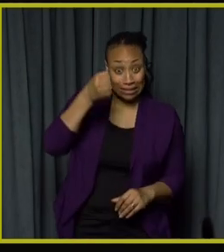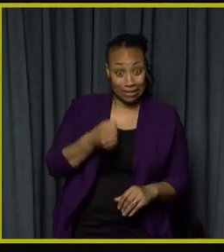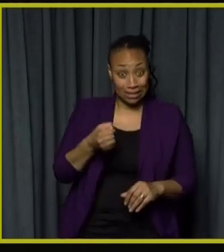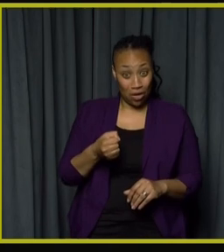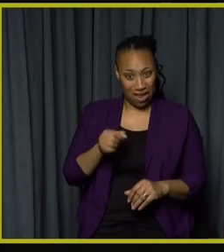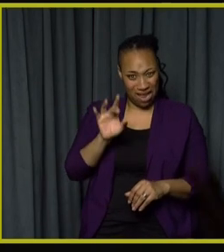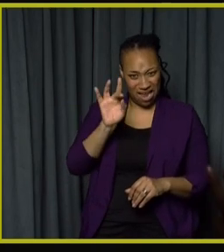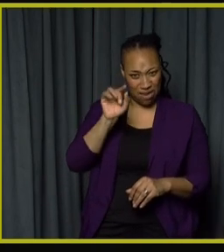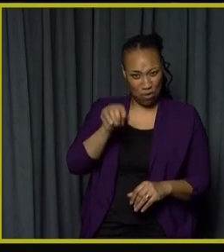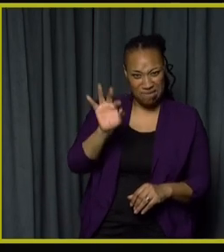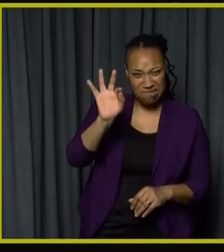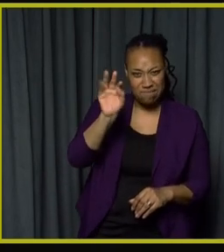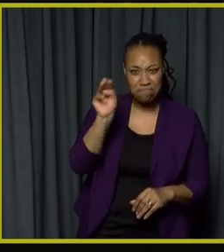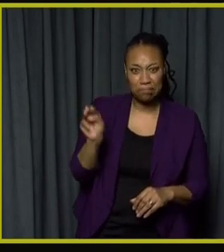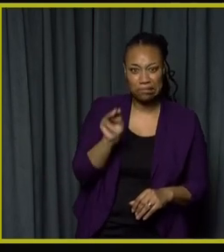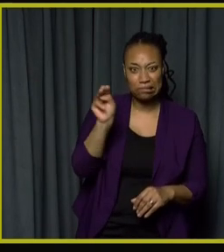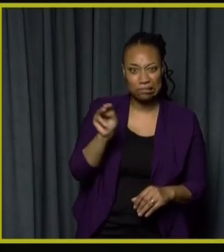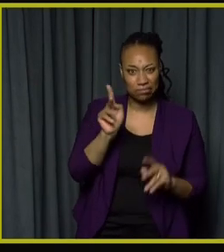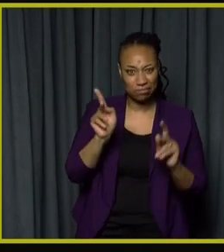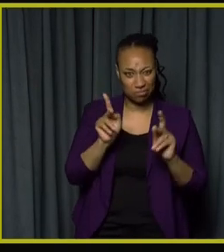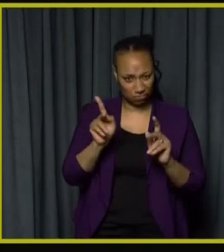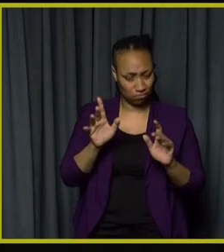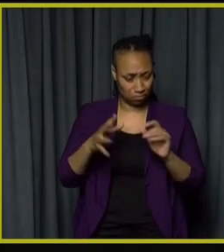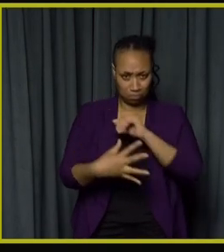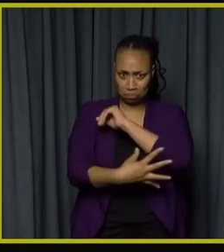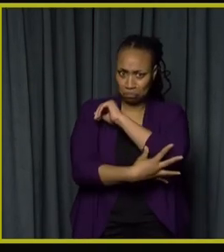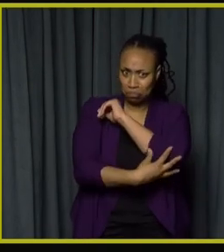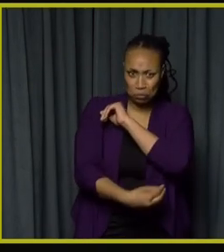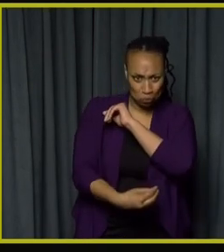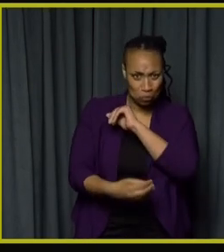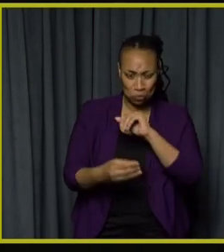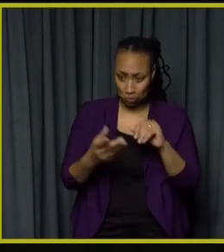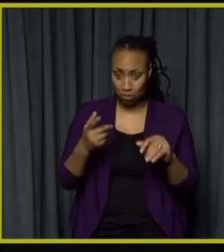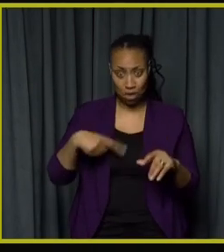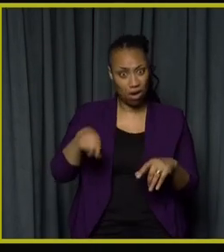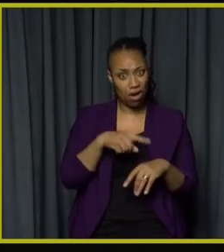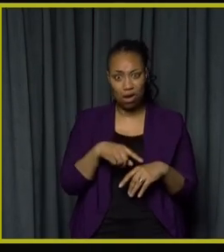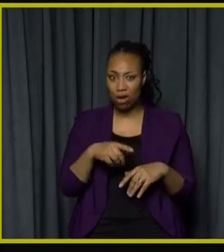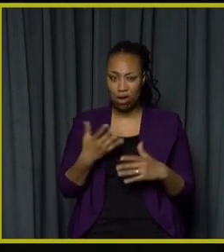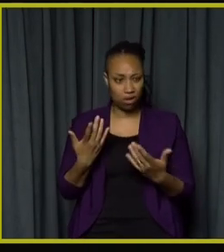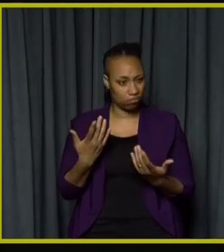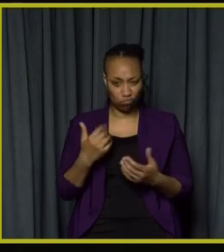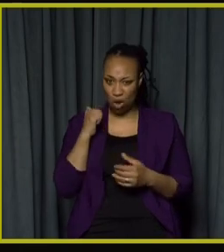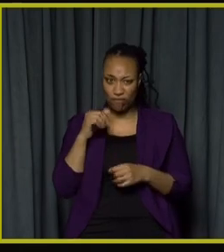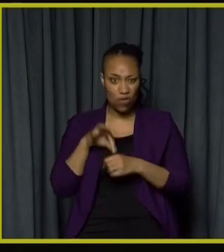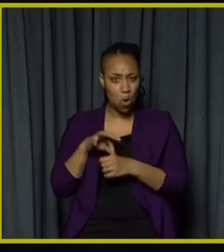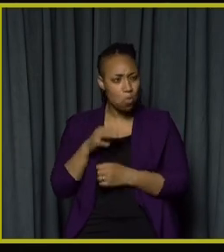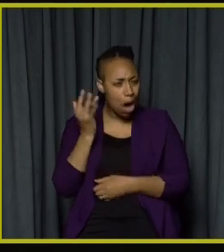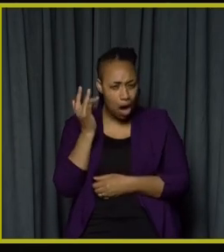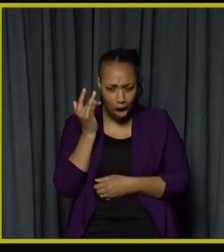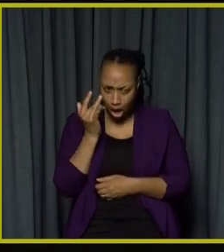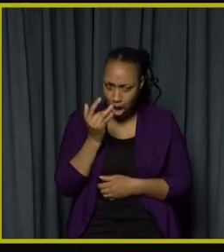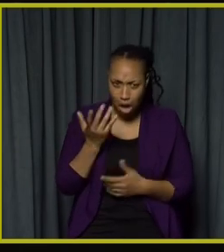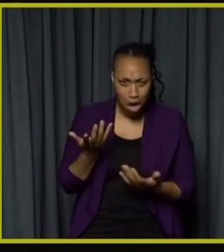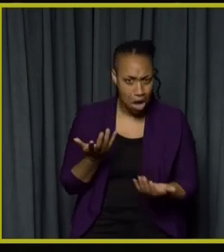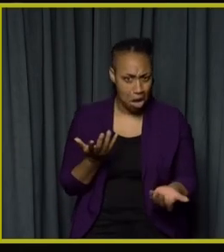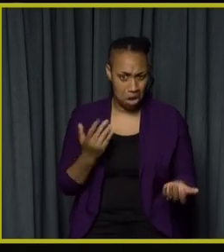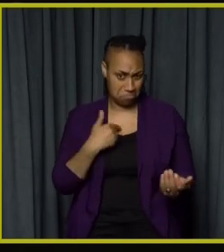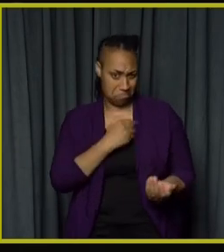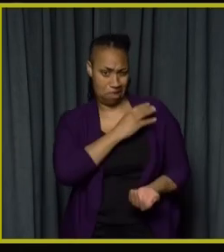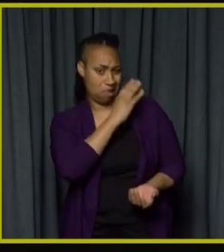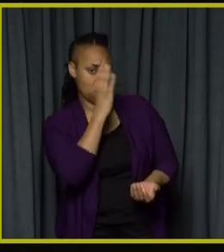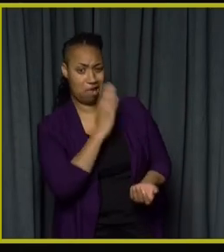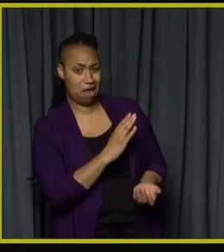voted didn't vote. Why don't many of them vote? Because they say they never hear